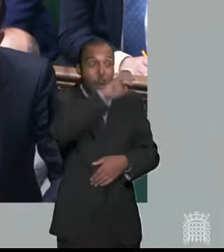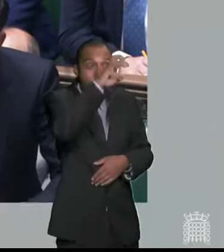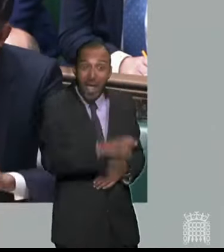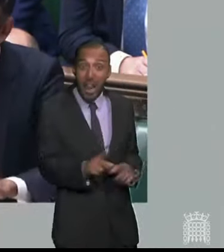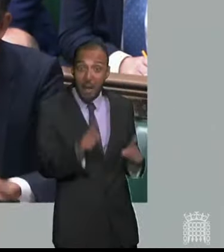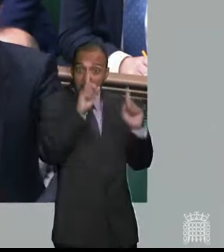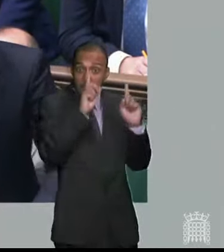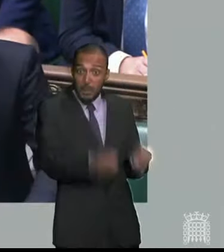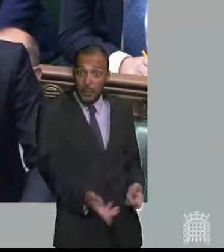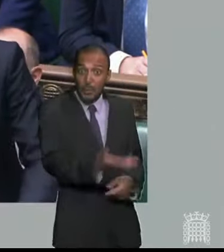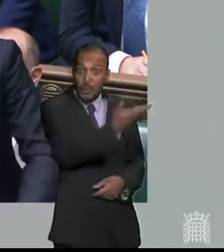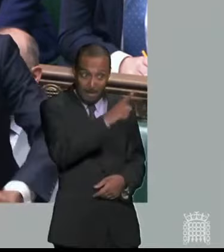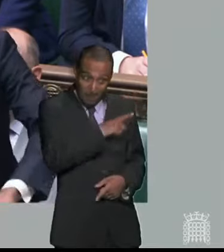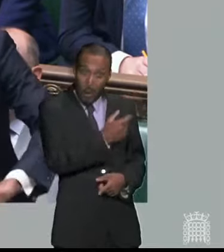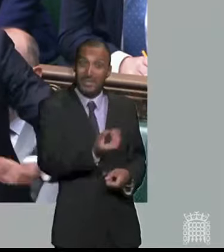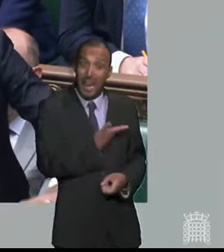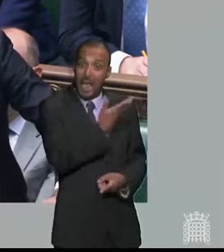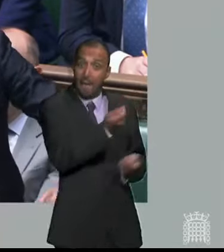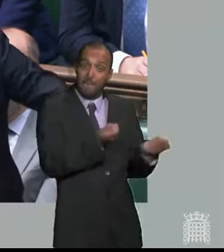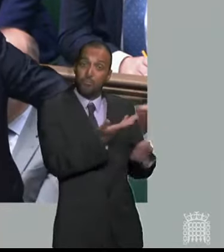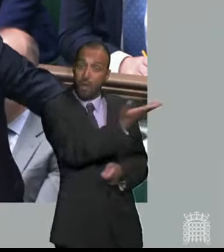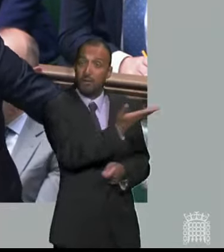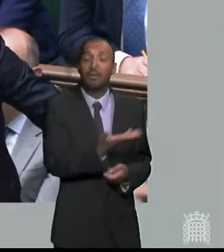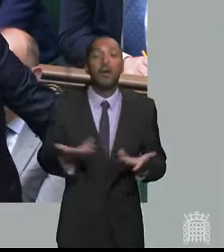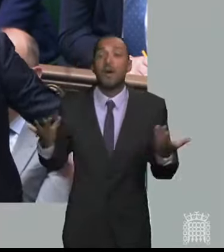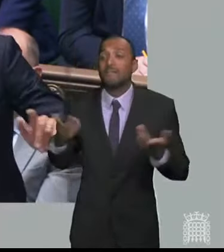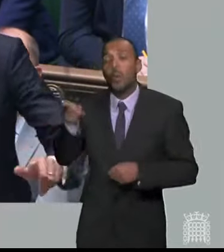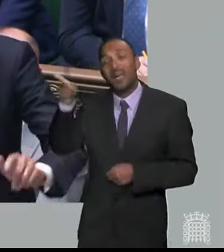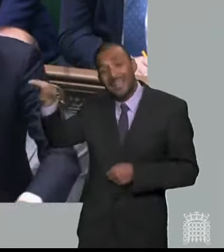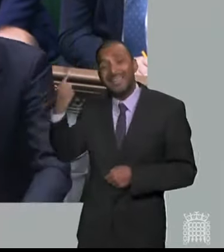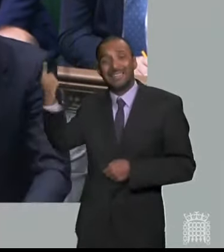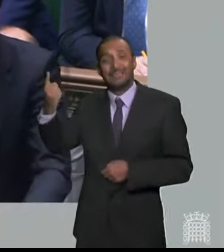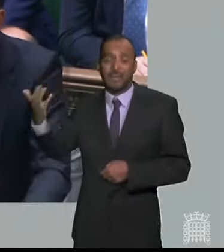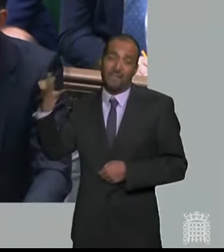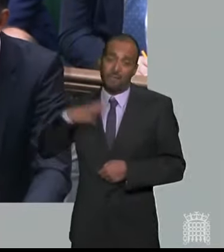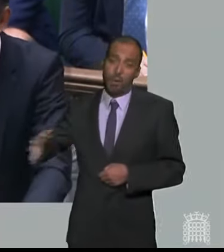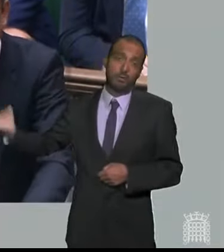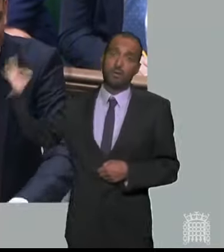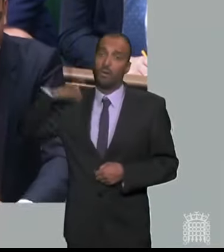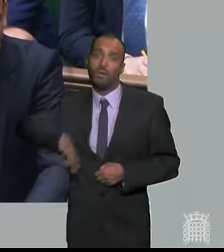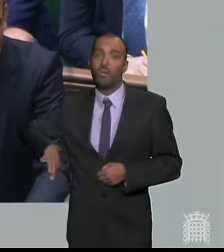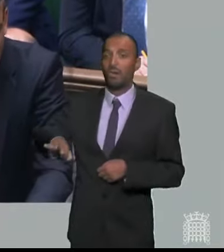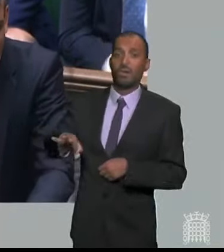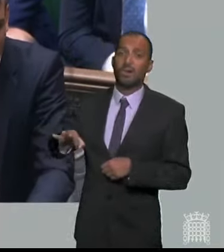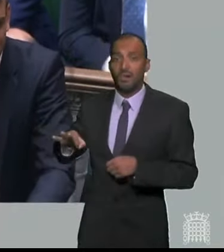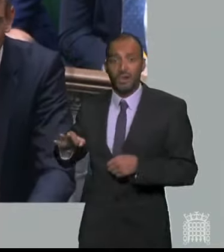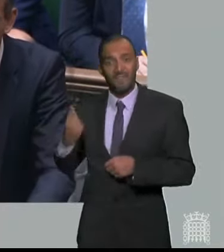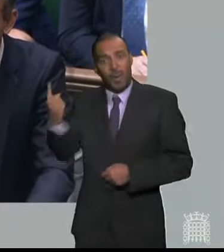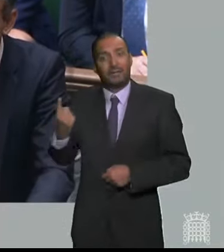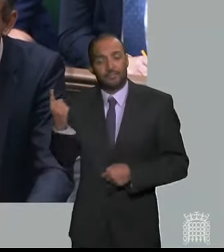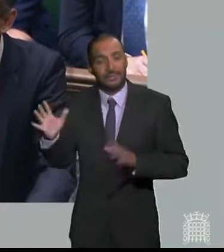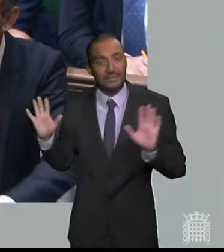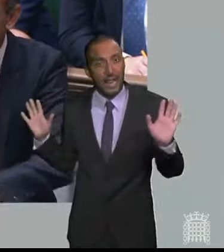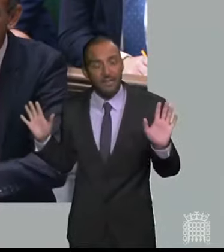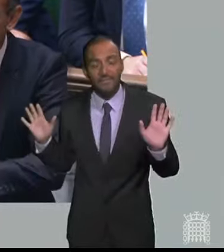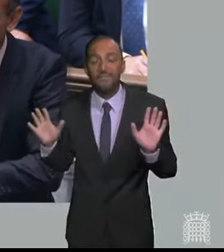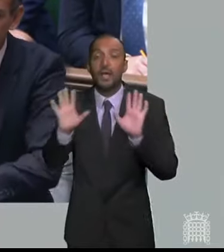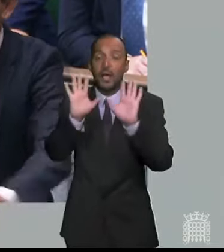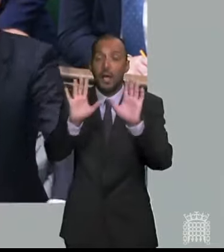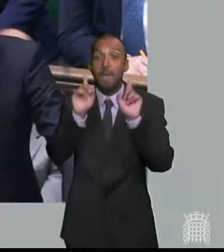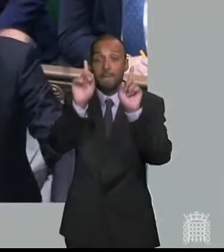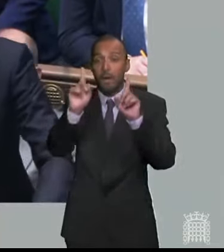Speaker, of course he wants to try and score political points of something that we are dealing with in the right and responsible way. But I do note that he has not mentioned